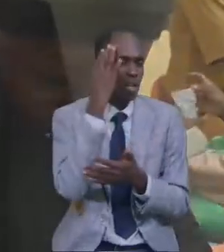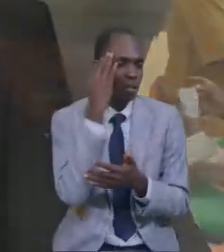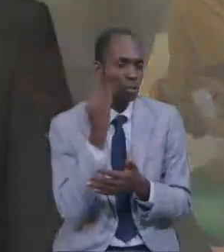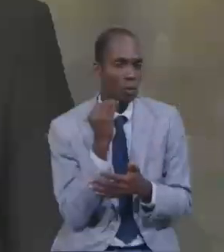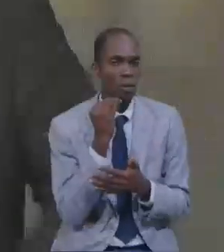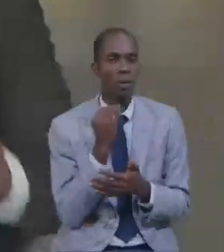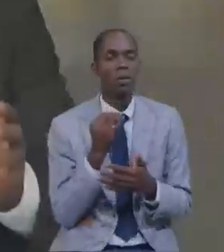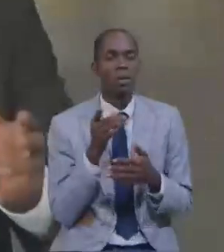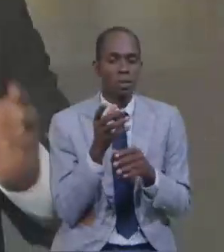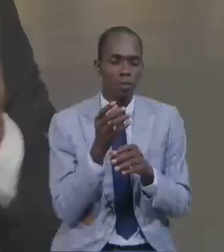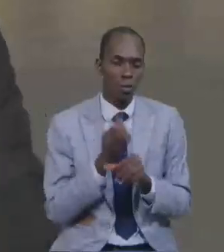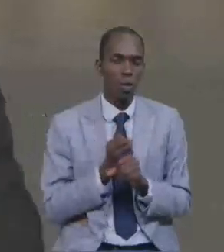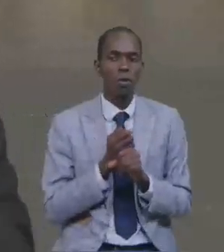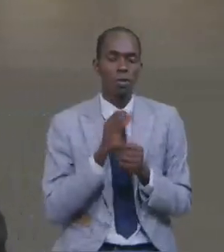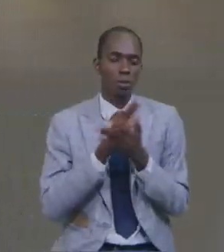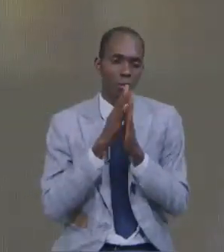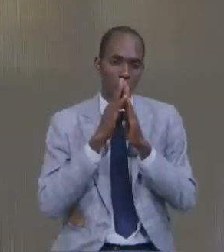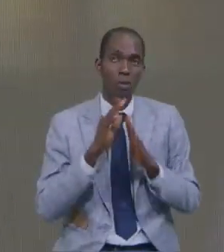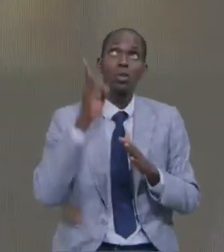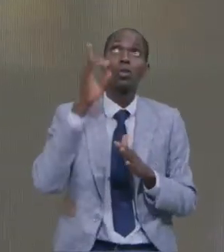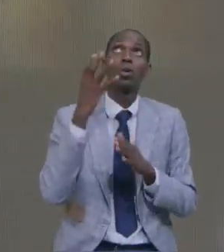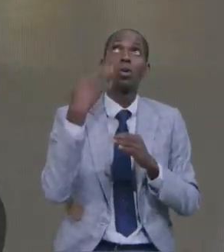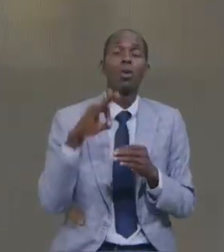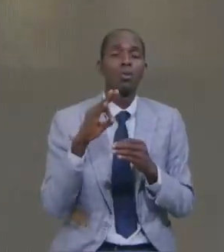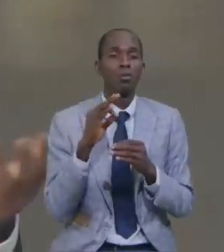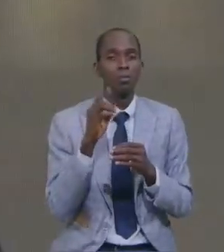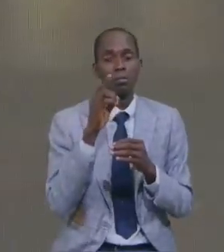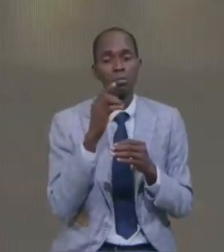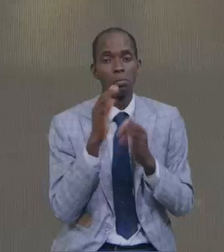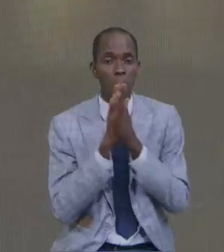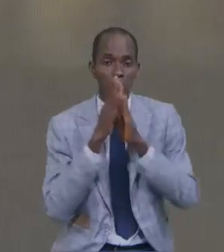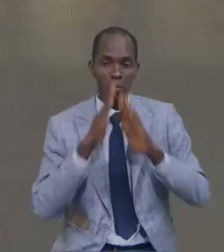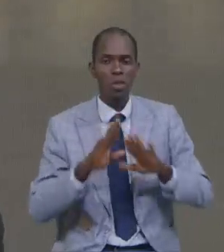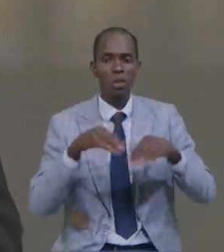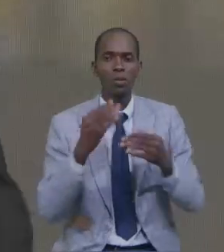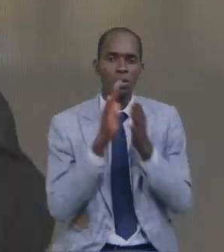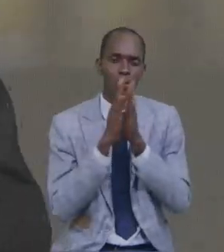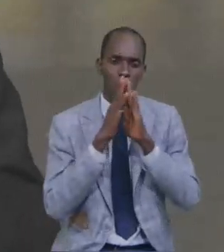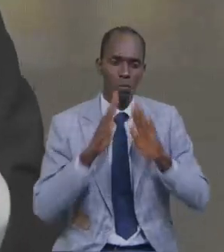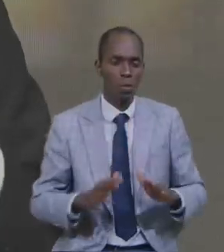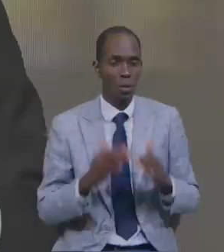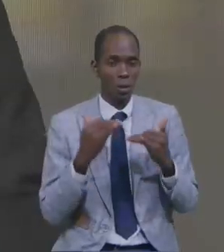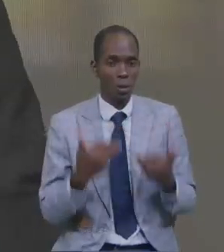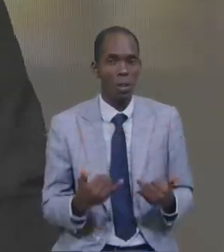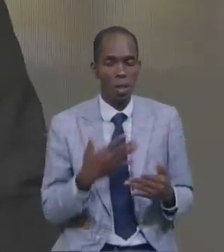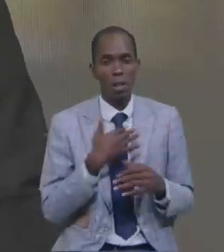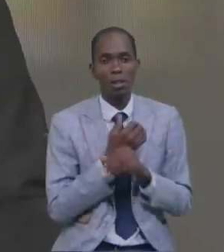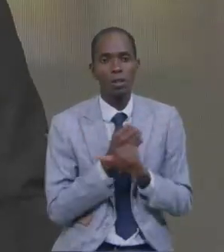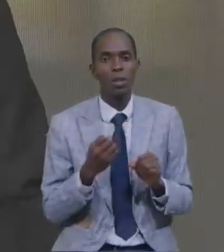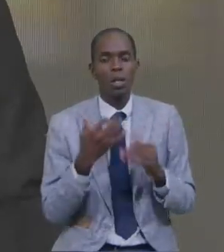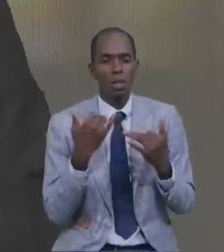salvation, now he will sanctify you wholly. And I pray, God, your whole